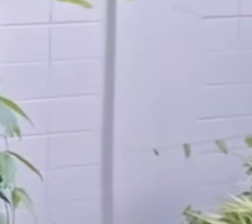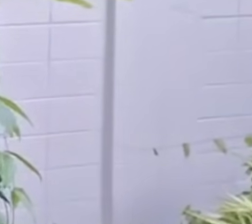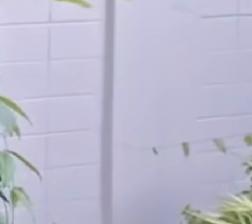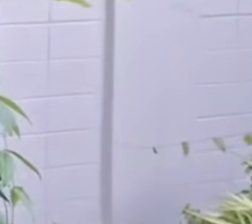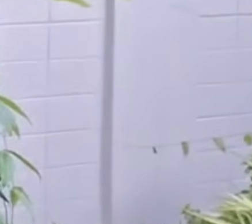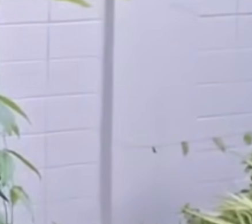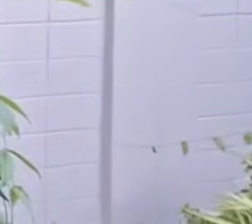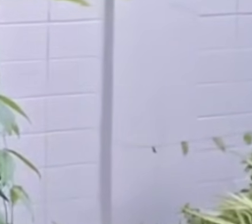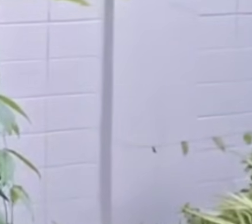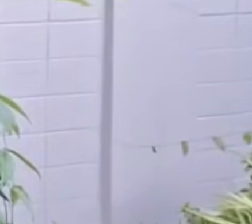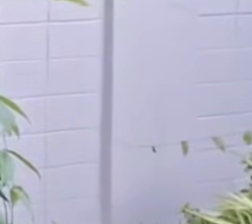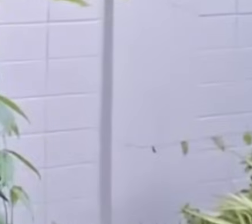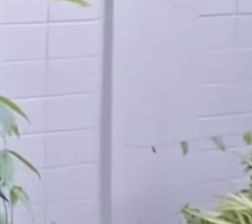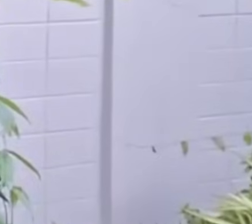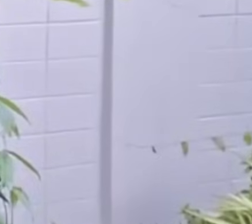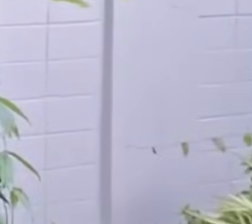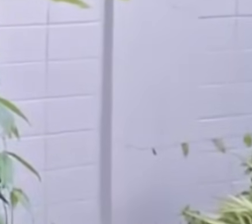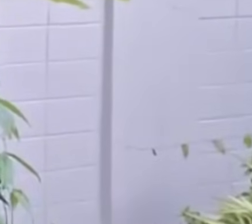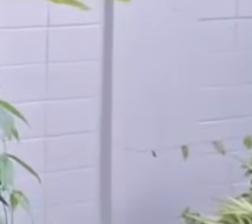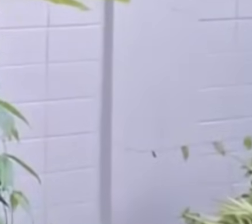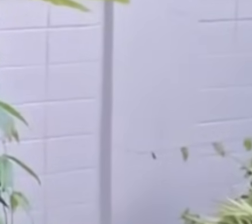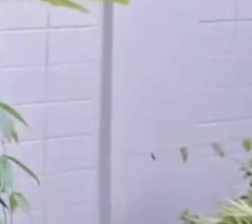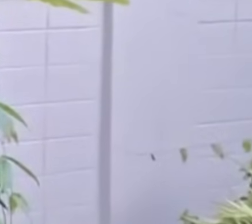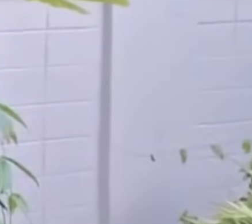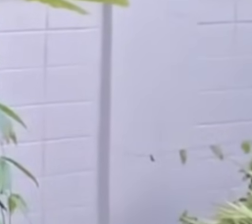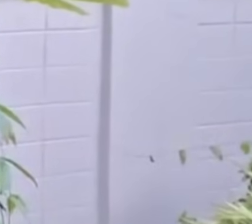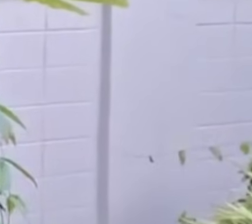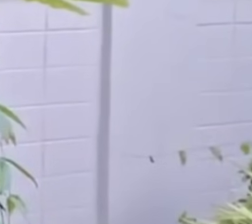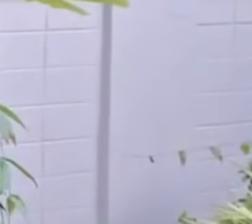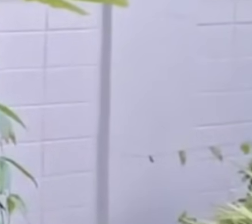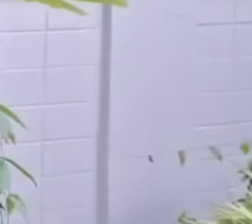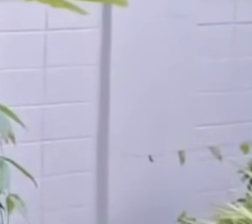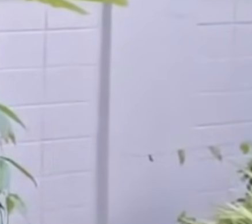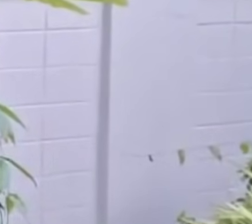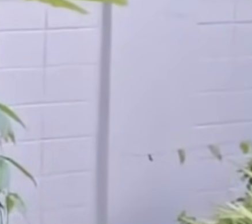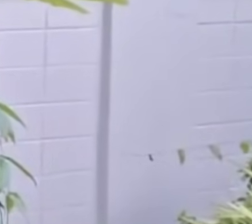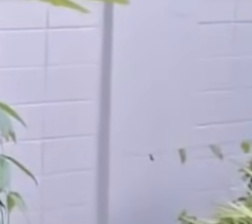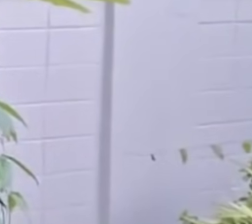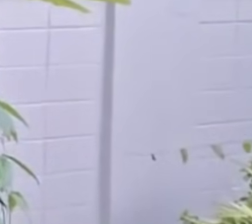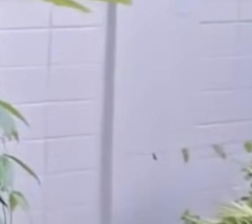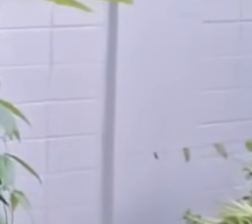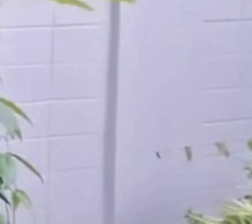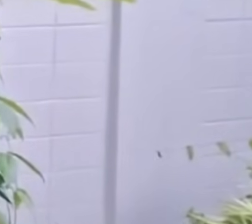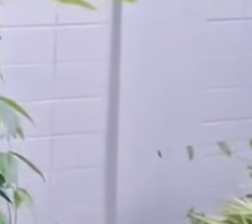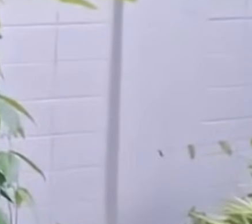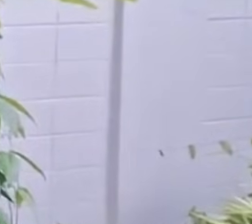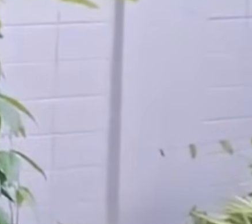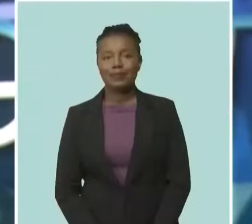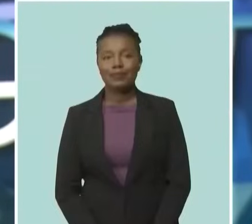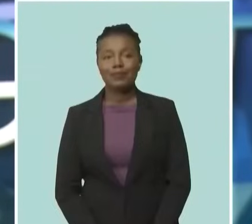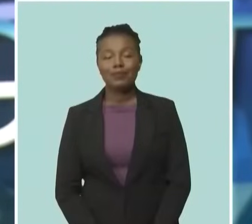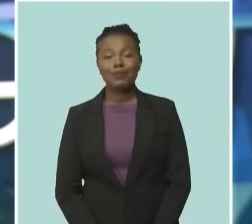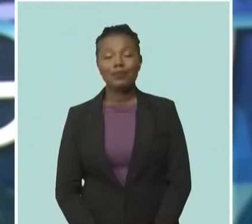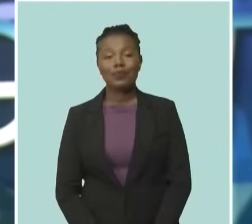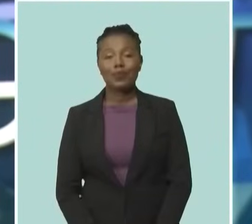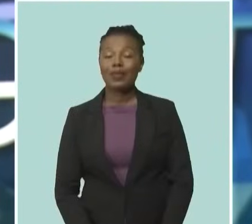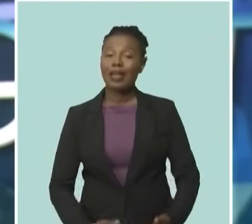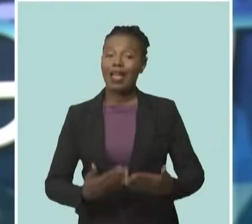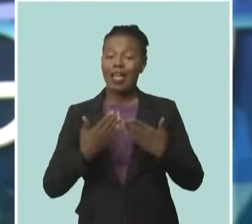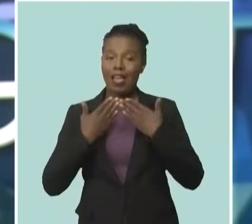our understanding of what we are about and what we do as an organization. Well, that's